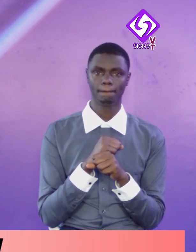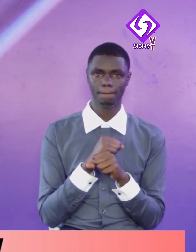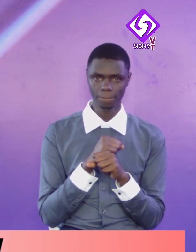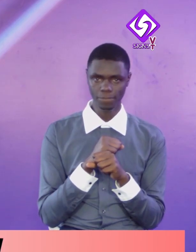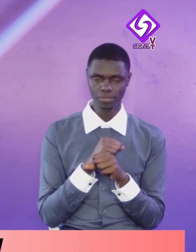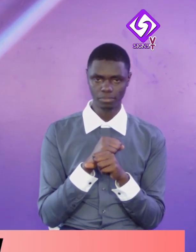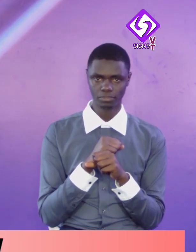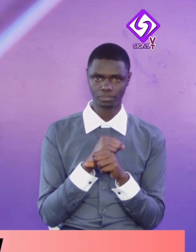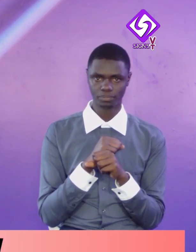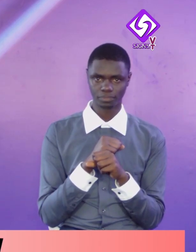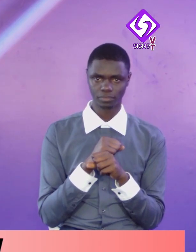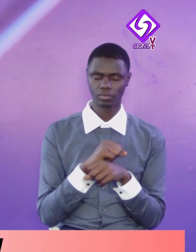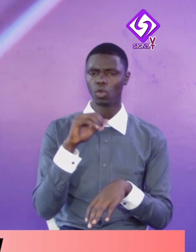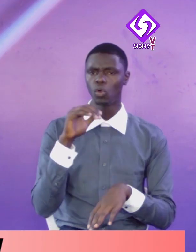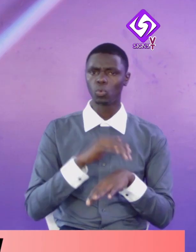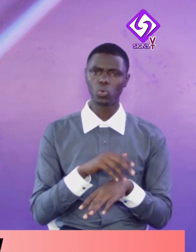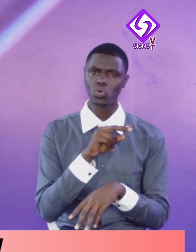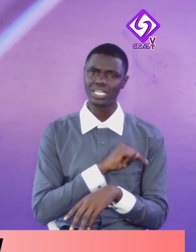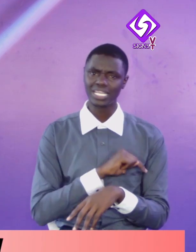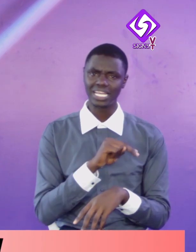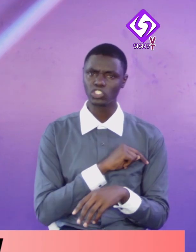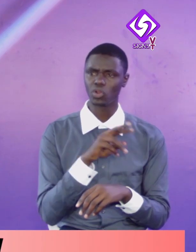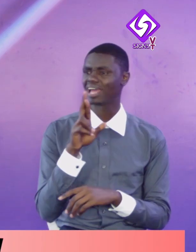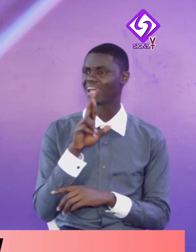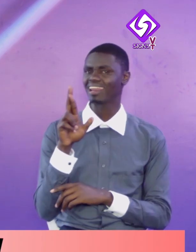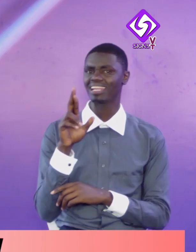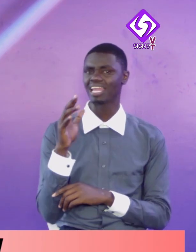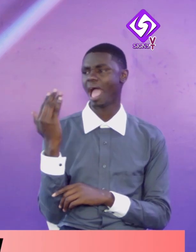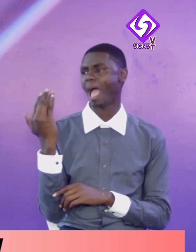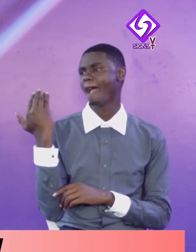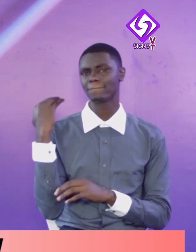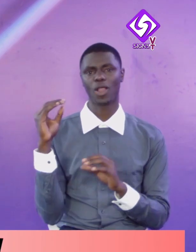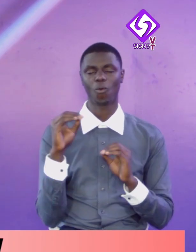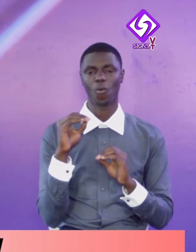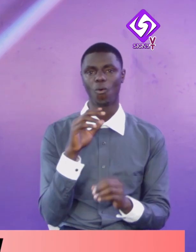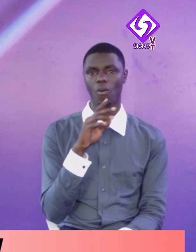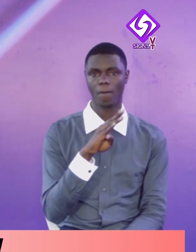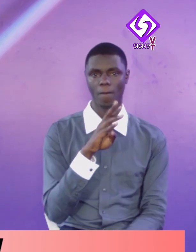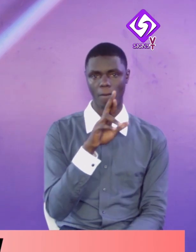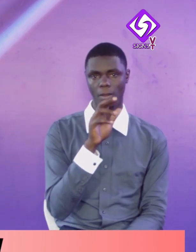good natural right back, because Conor Bradley